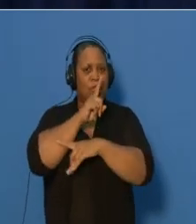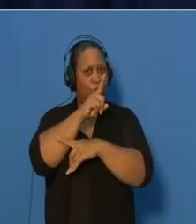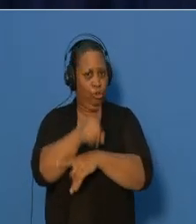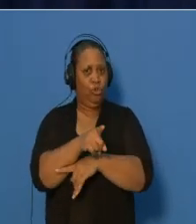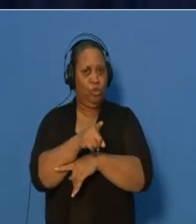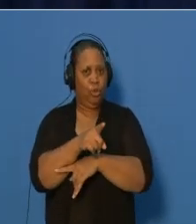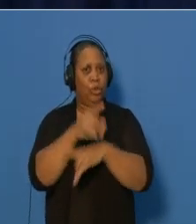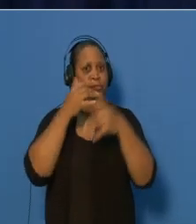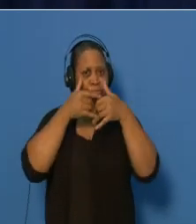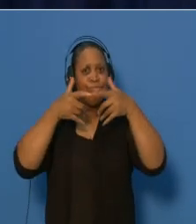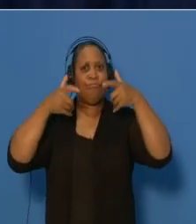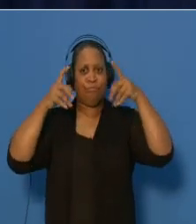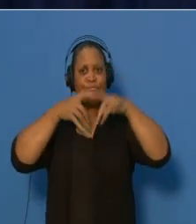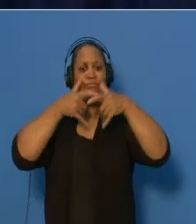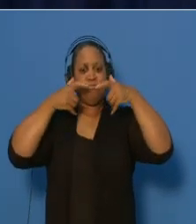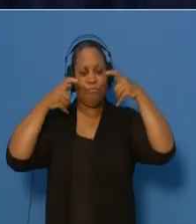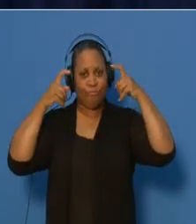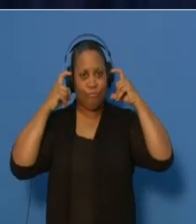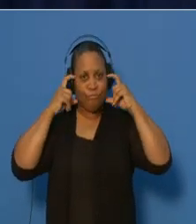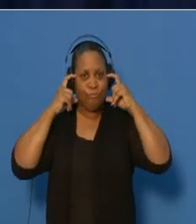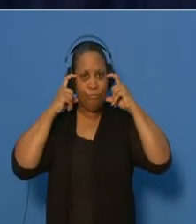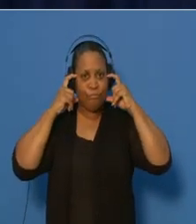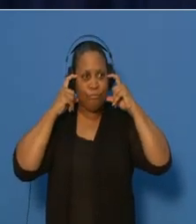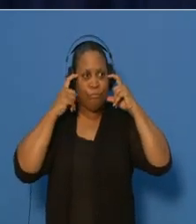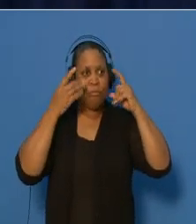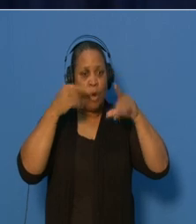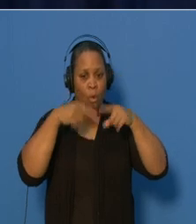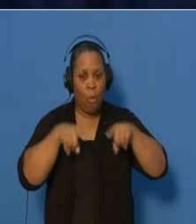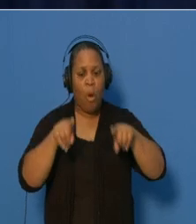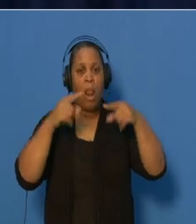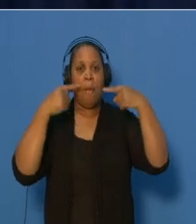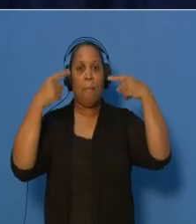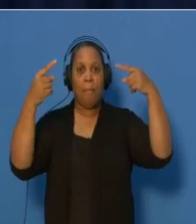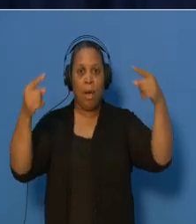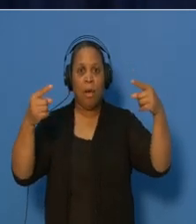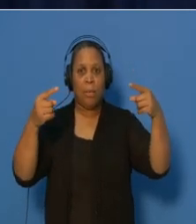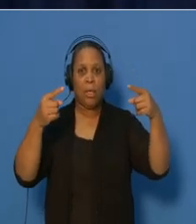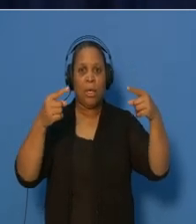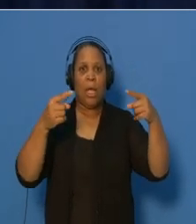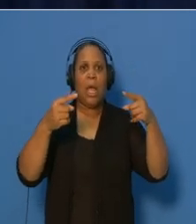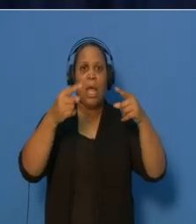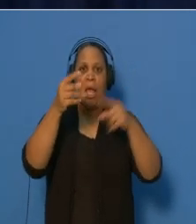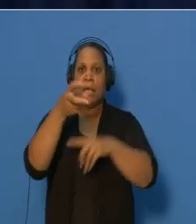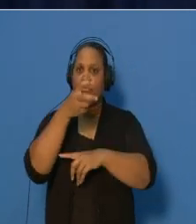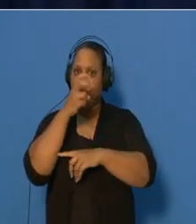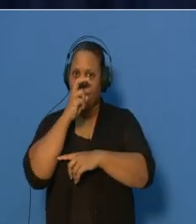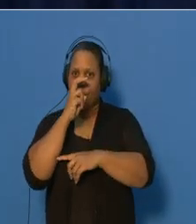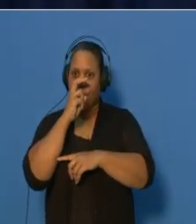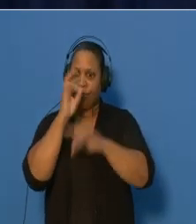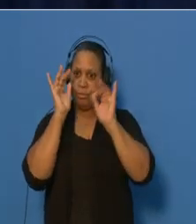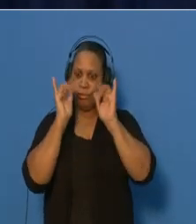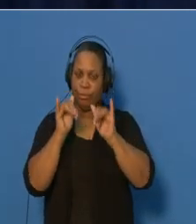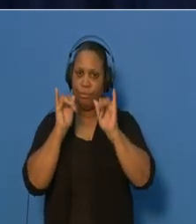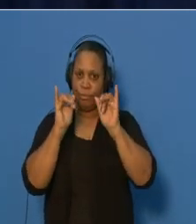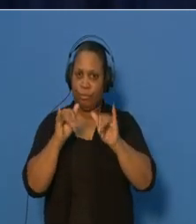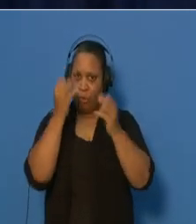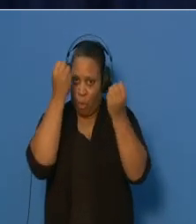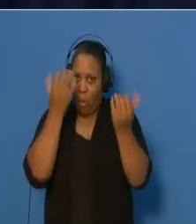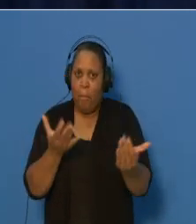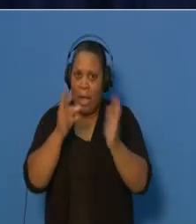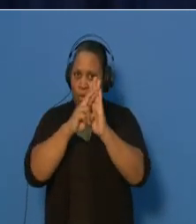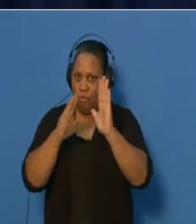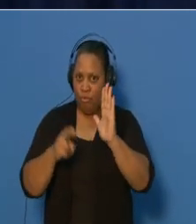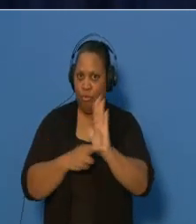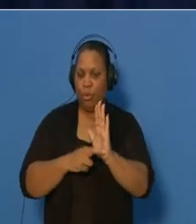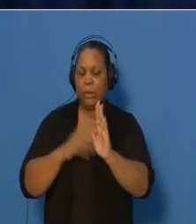they are wearing face coverings when they are in public, and to abide by the rules and regulations. We are going to be spending our time, the